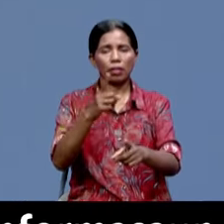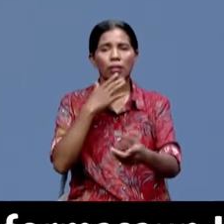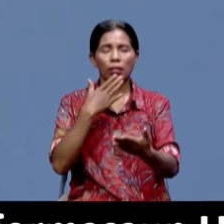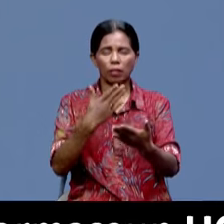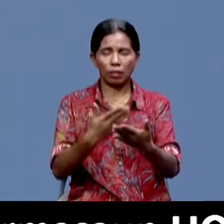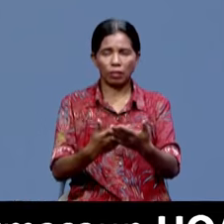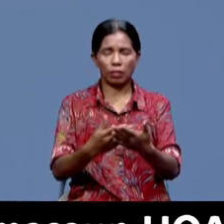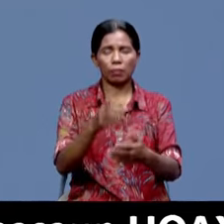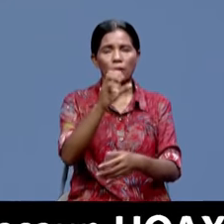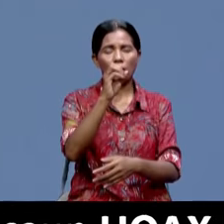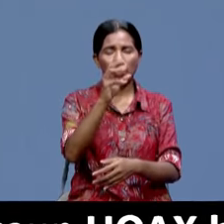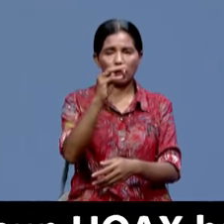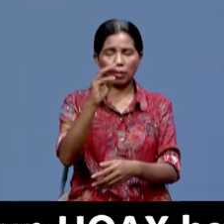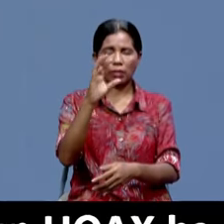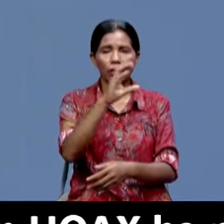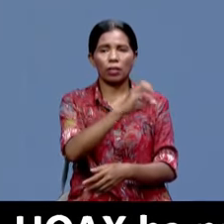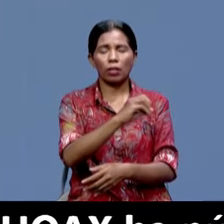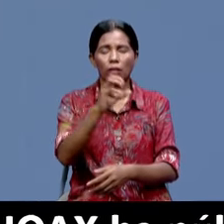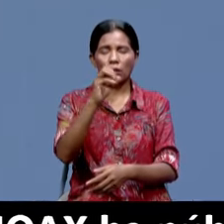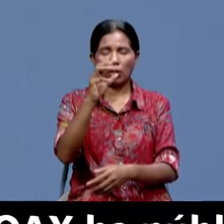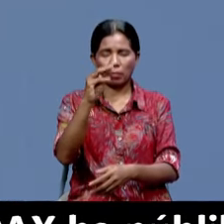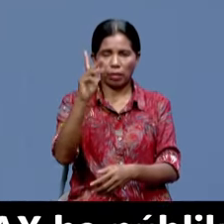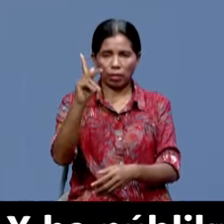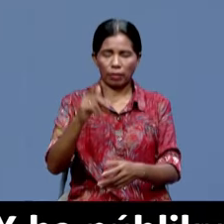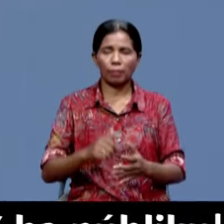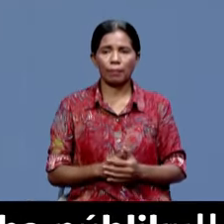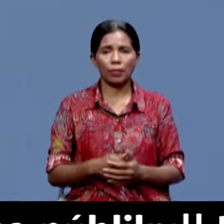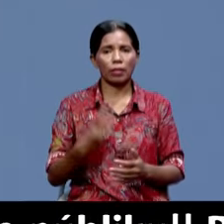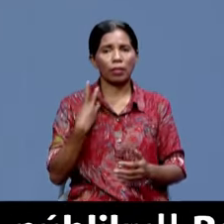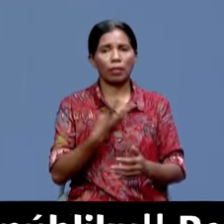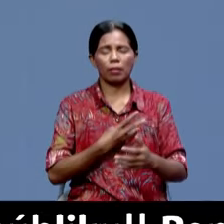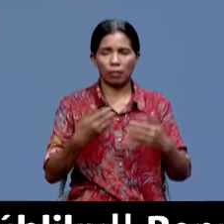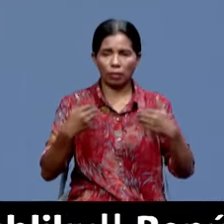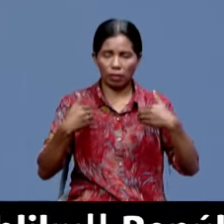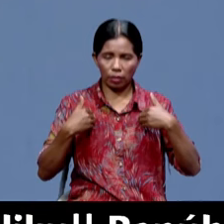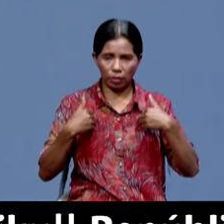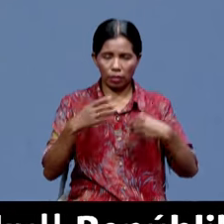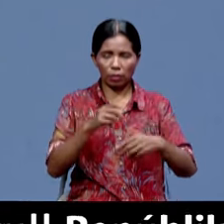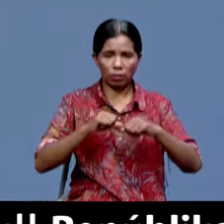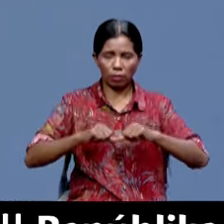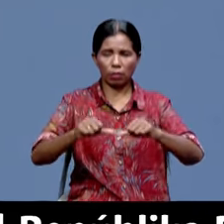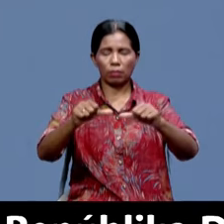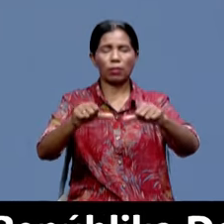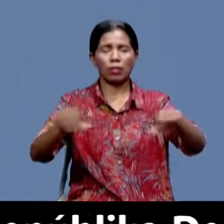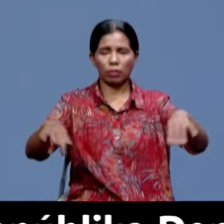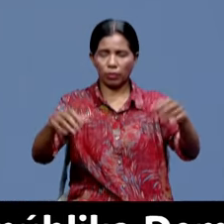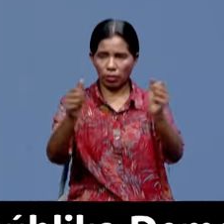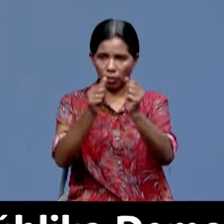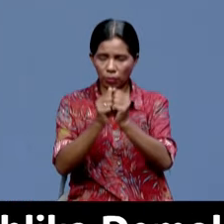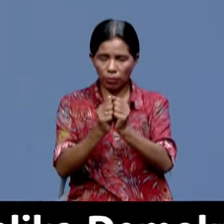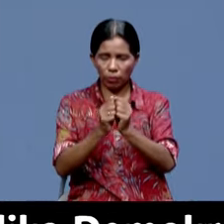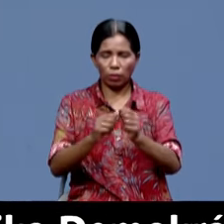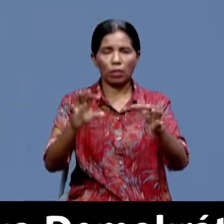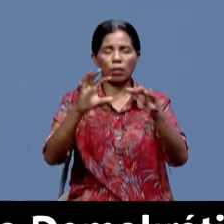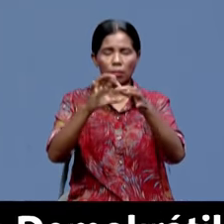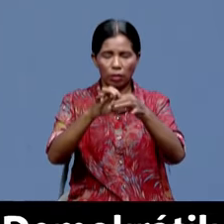with WTO membership. We have diligently and continuously worked to align